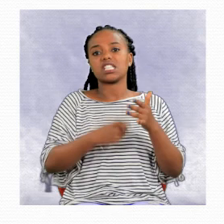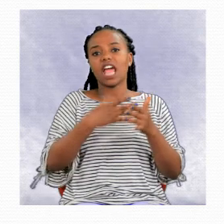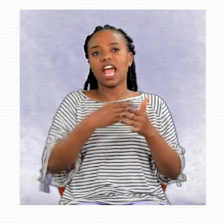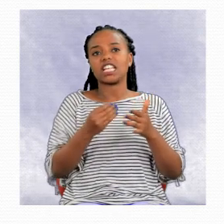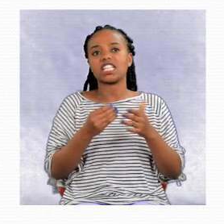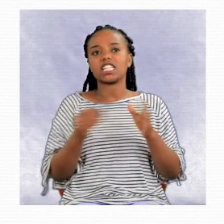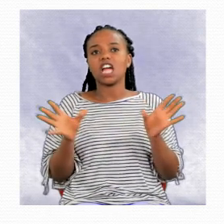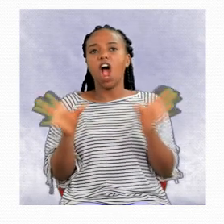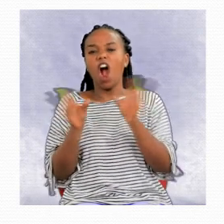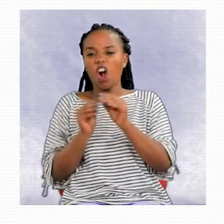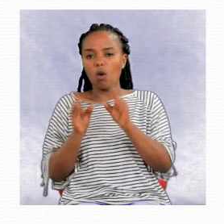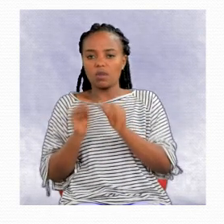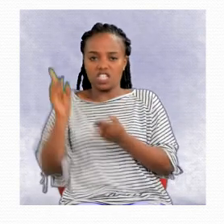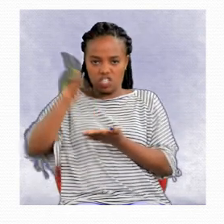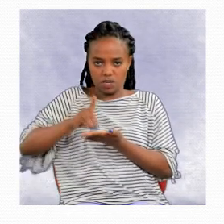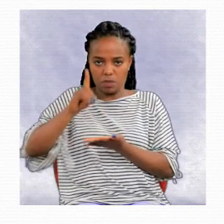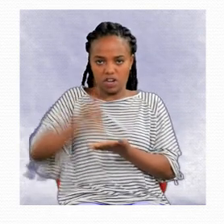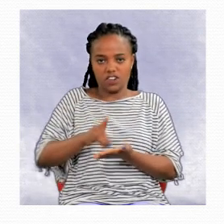depreciation.